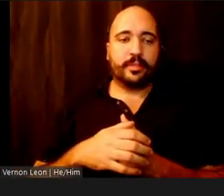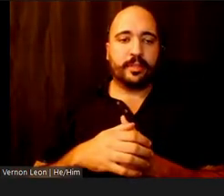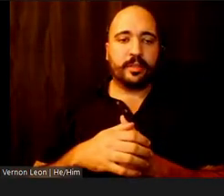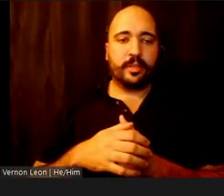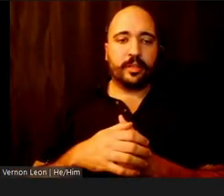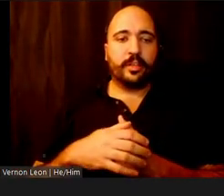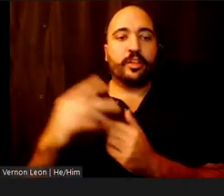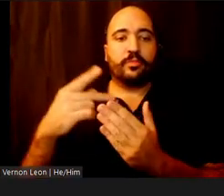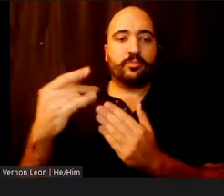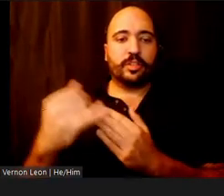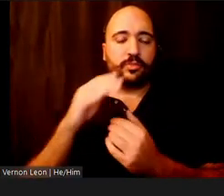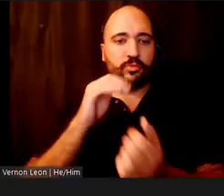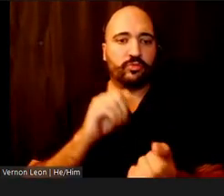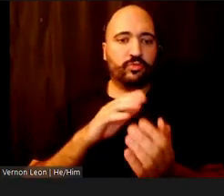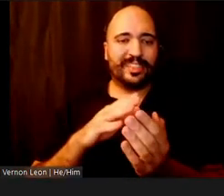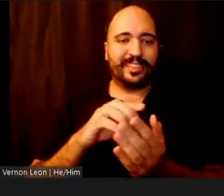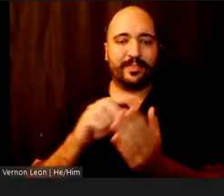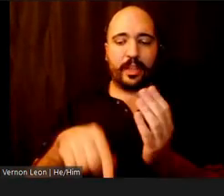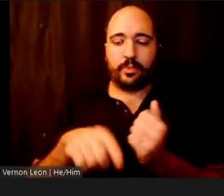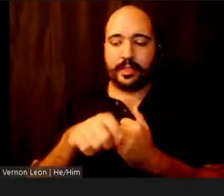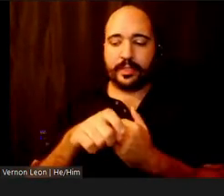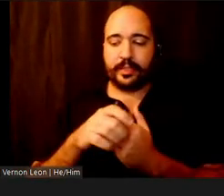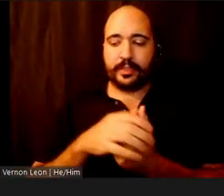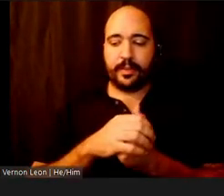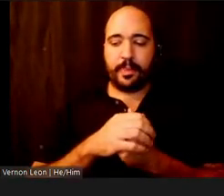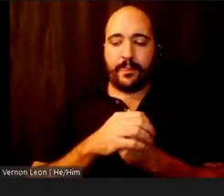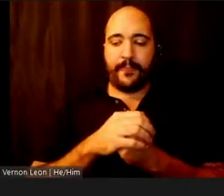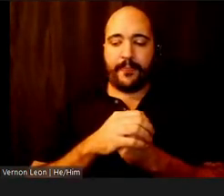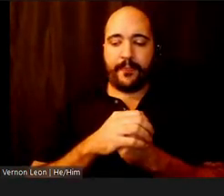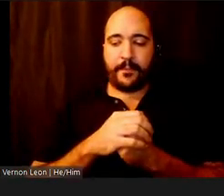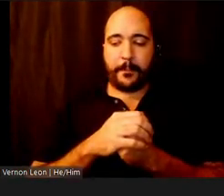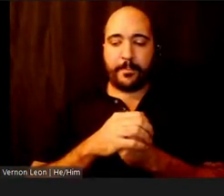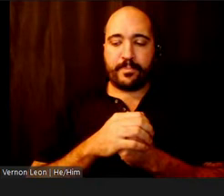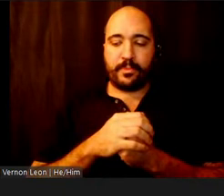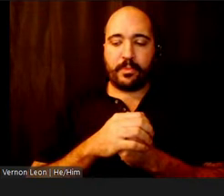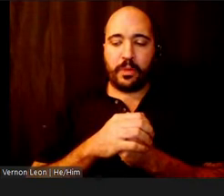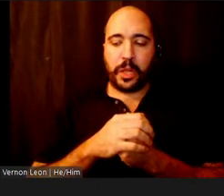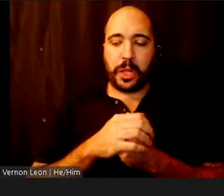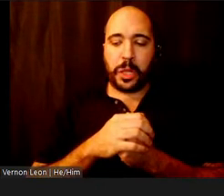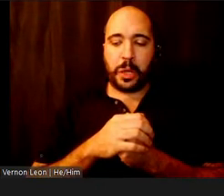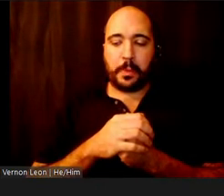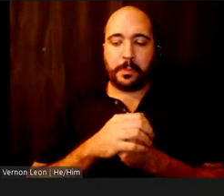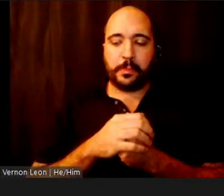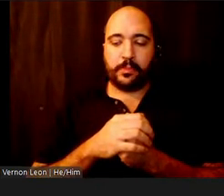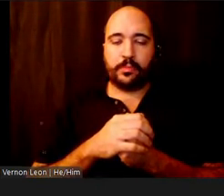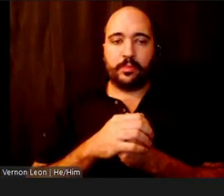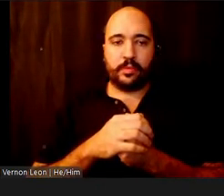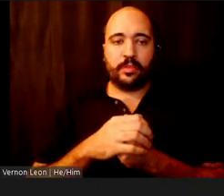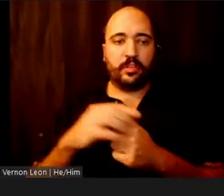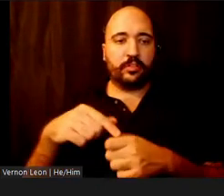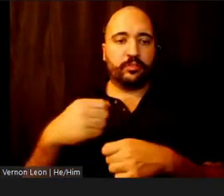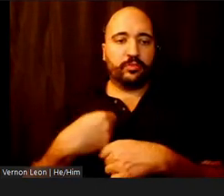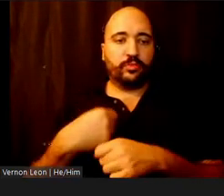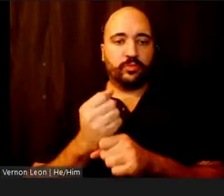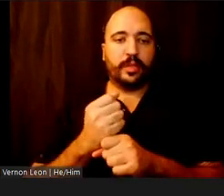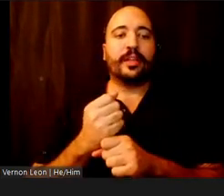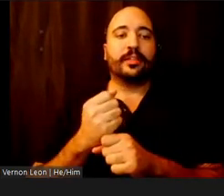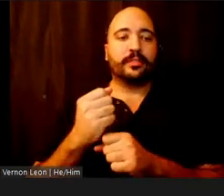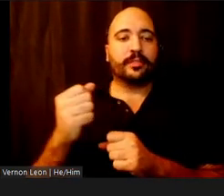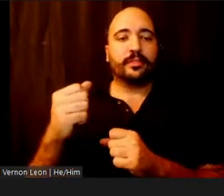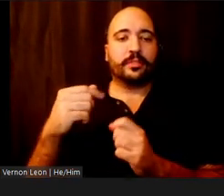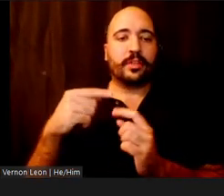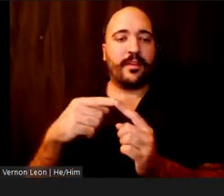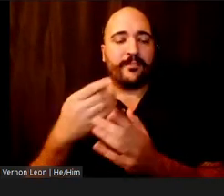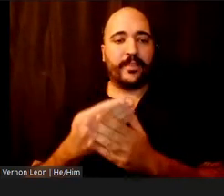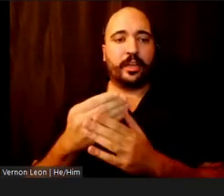The project would address the following needs. Reduce vehicle congestion in the Manhattan Central Business District, and create a new local recurring funding source for